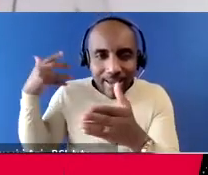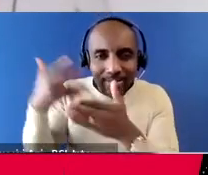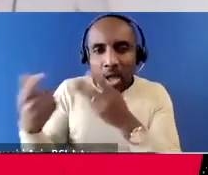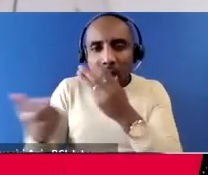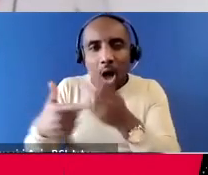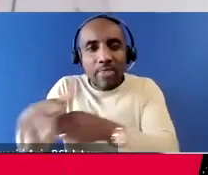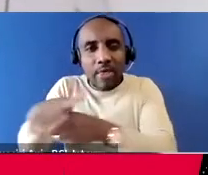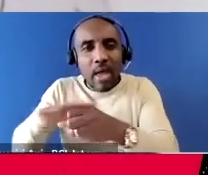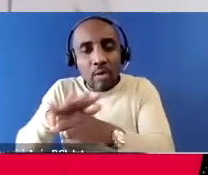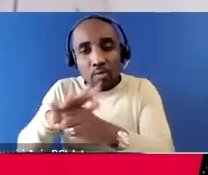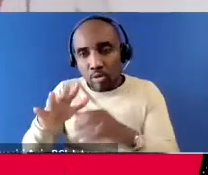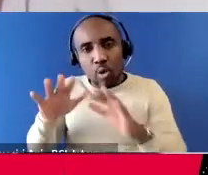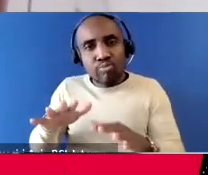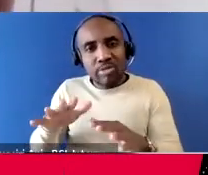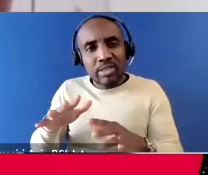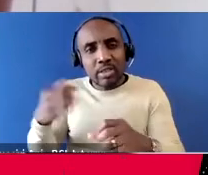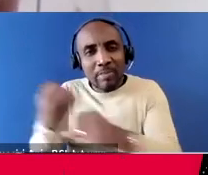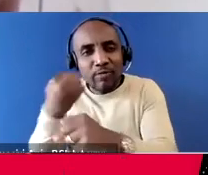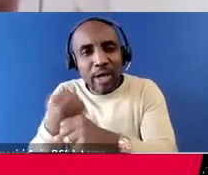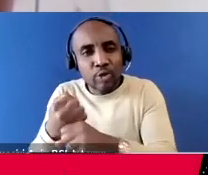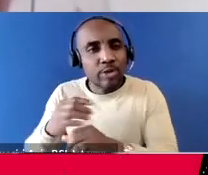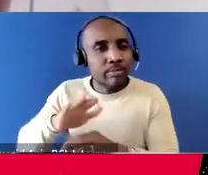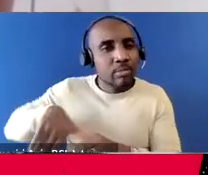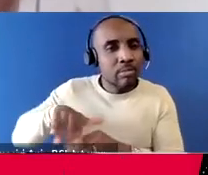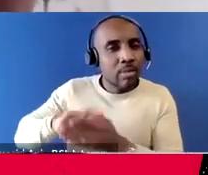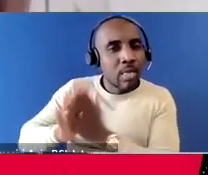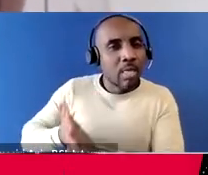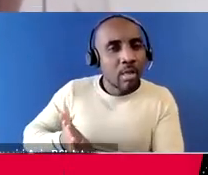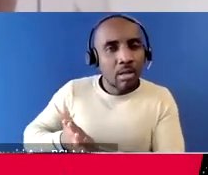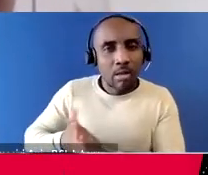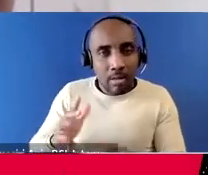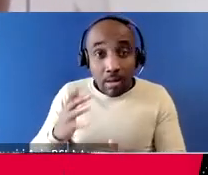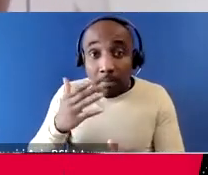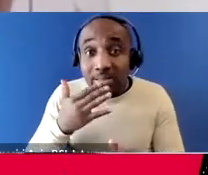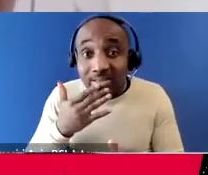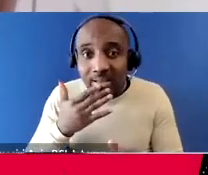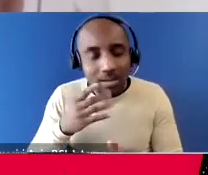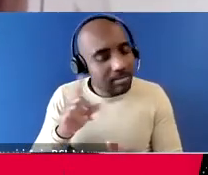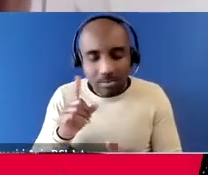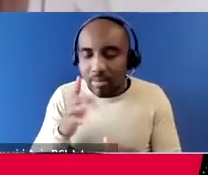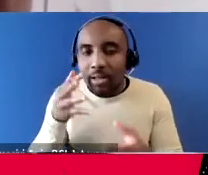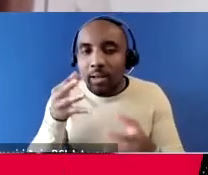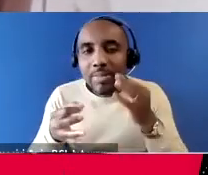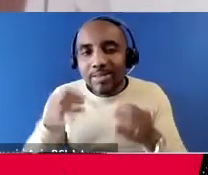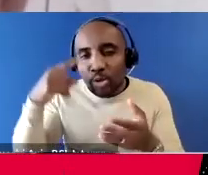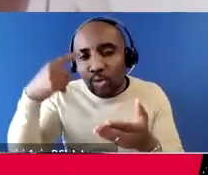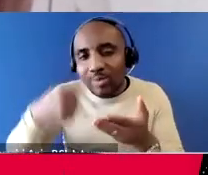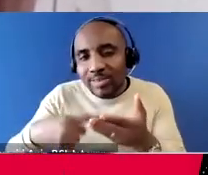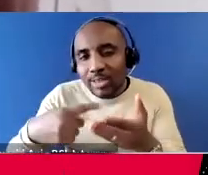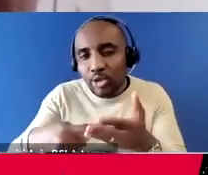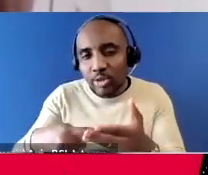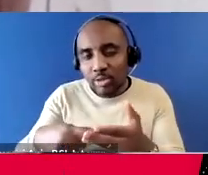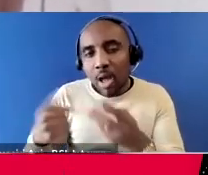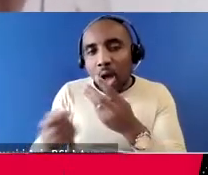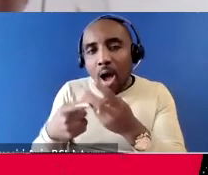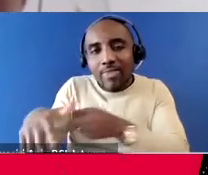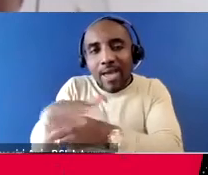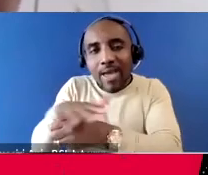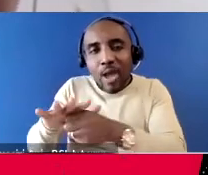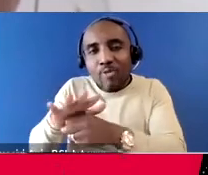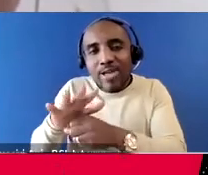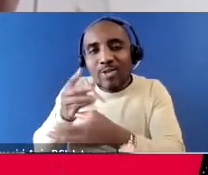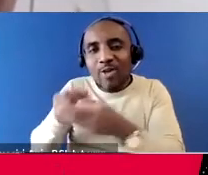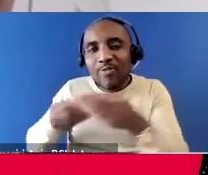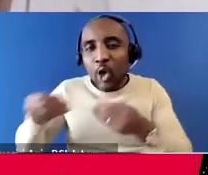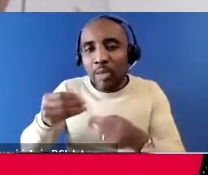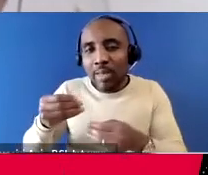economy and support this one and also the turn to finance and so on. And then the other thing I'd say